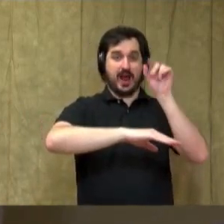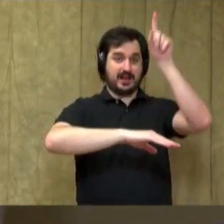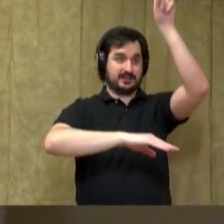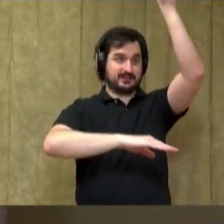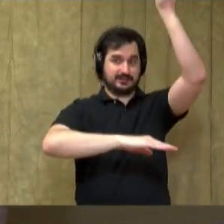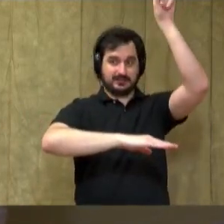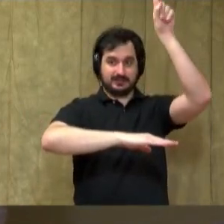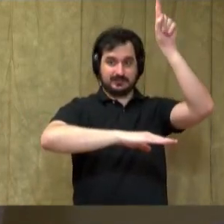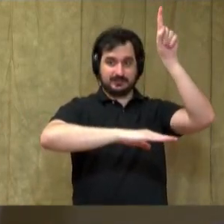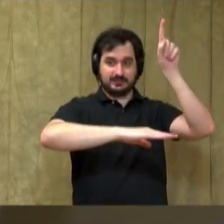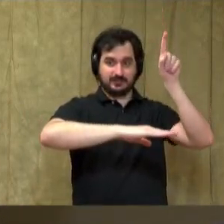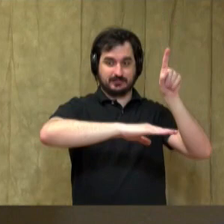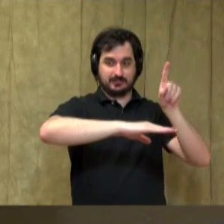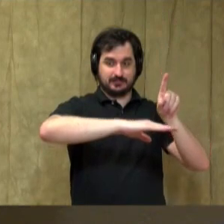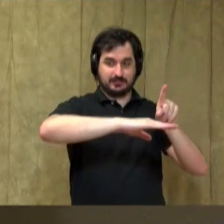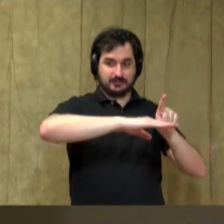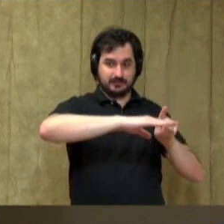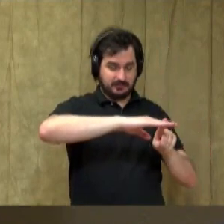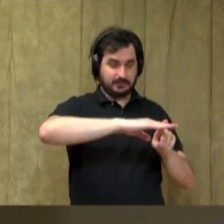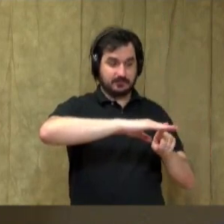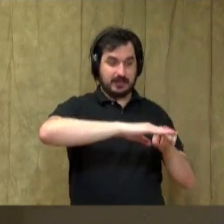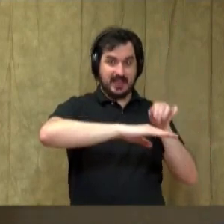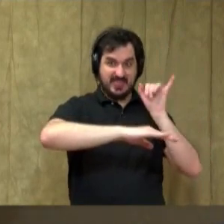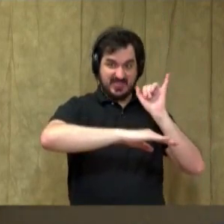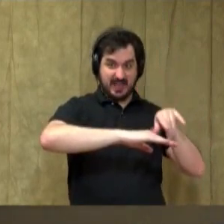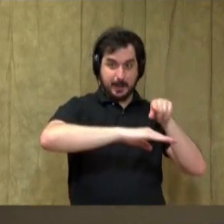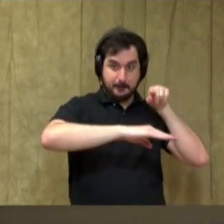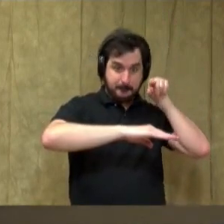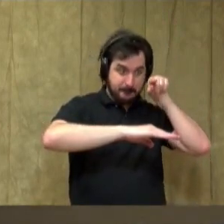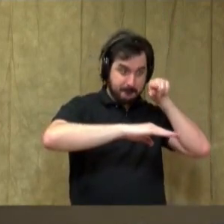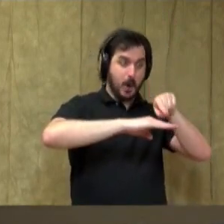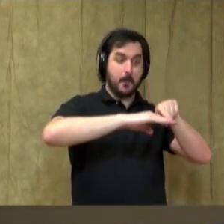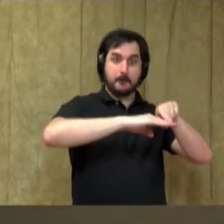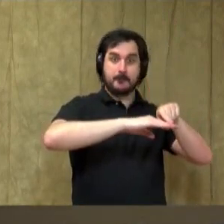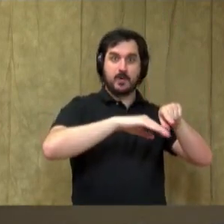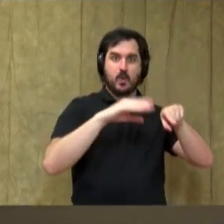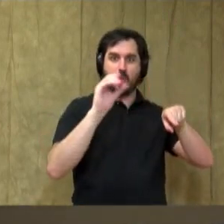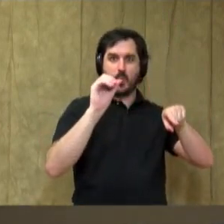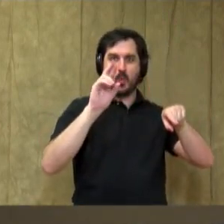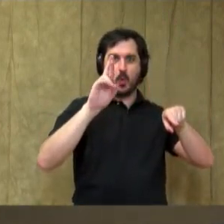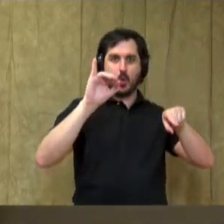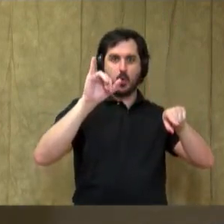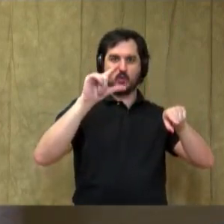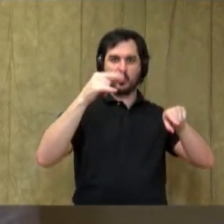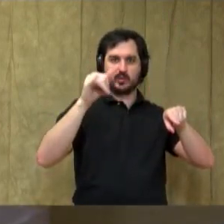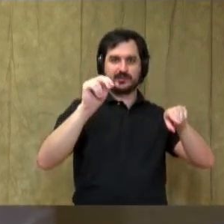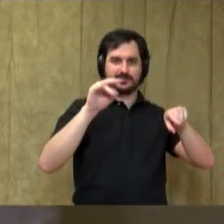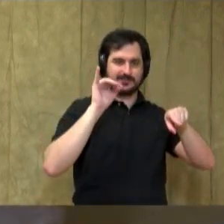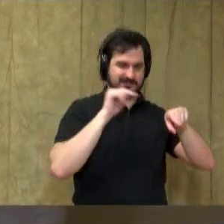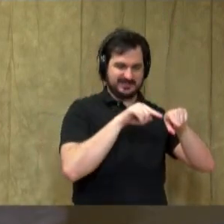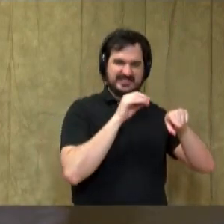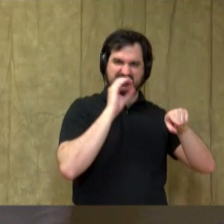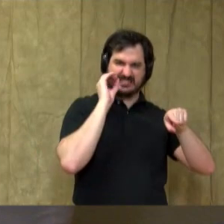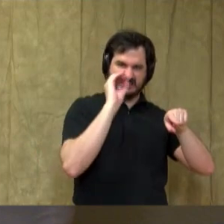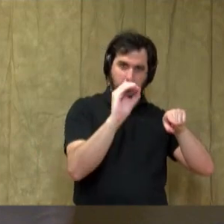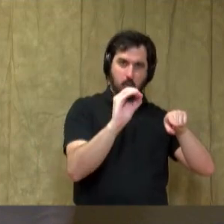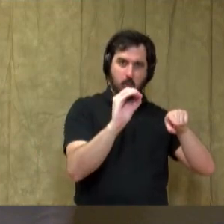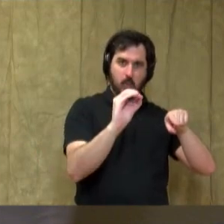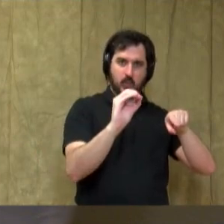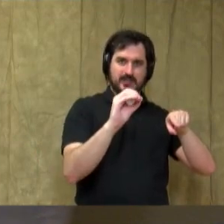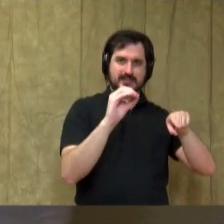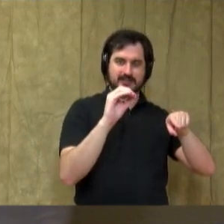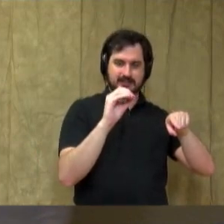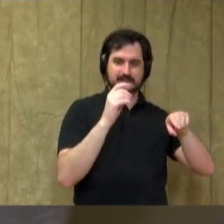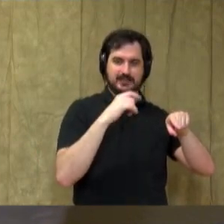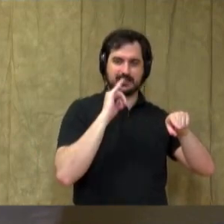darker black line, that's the origin. So I'm going to put a 0 right there because that's where they